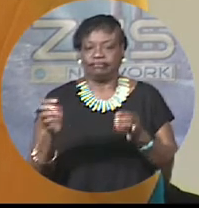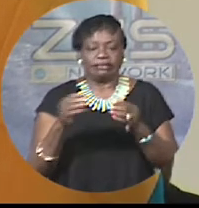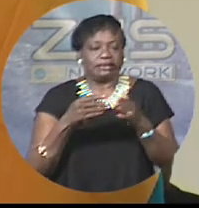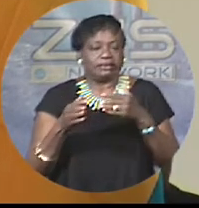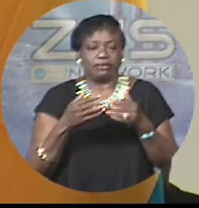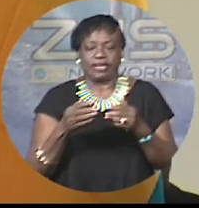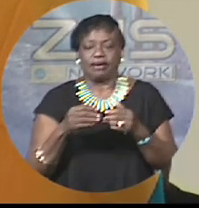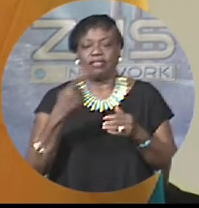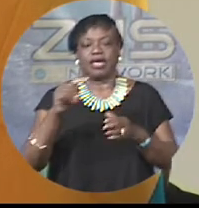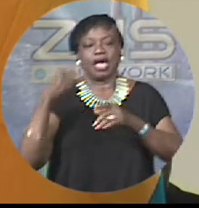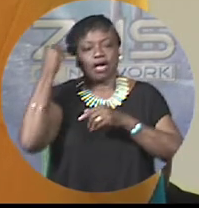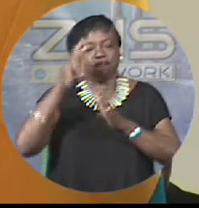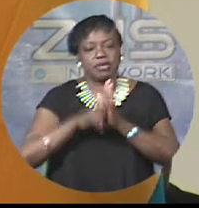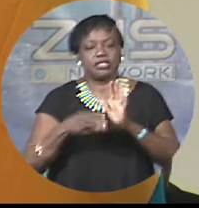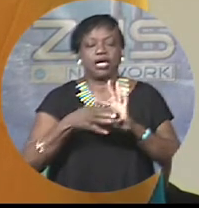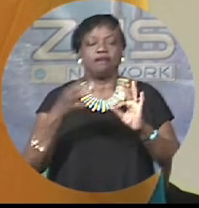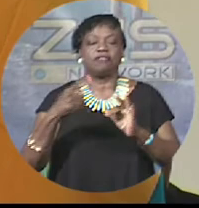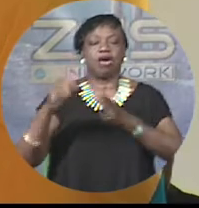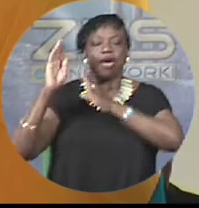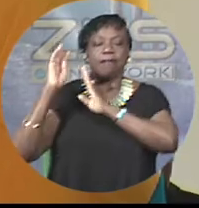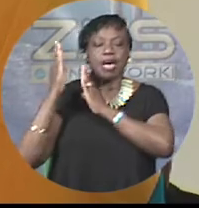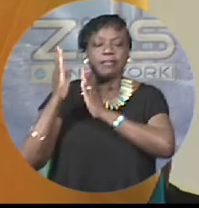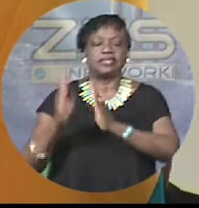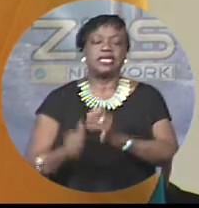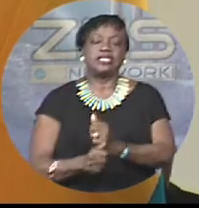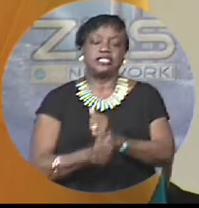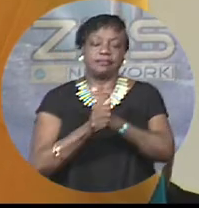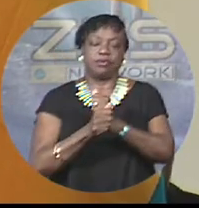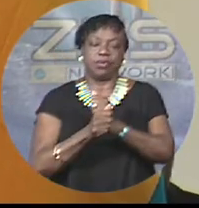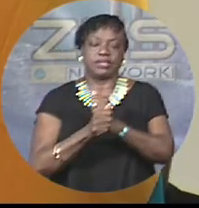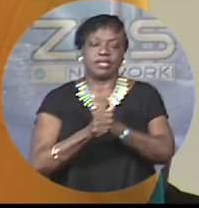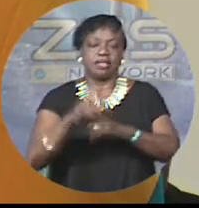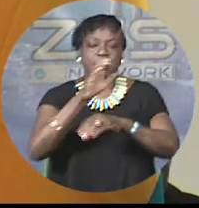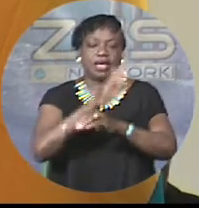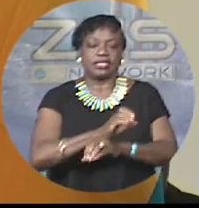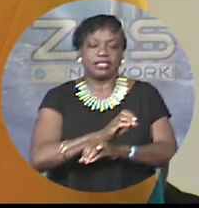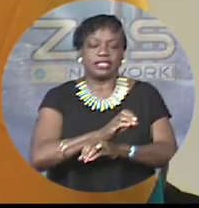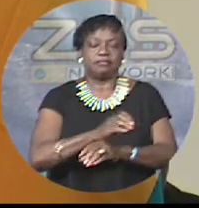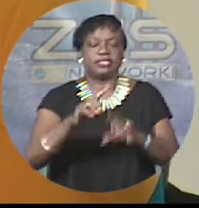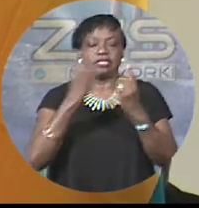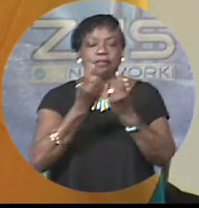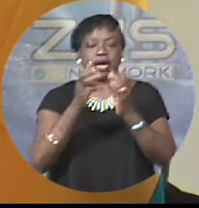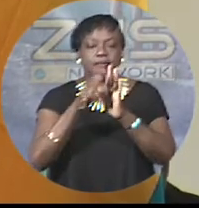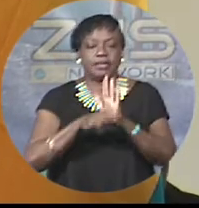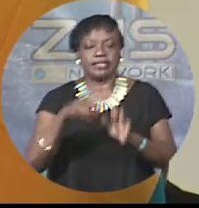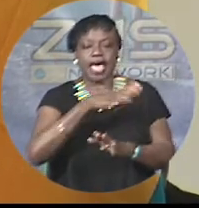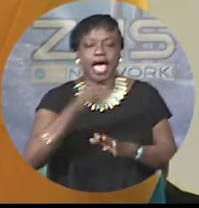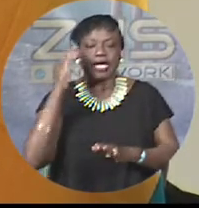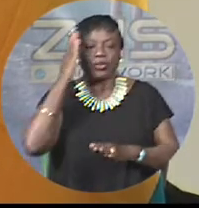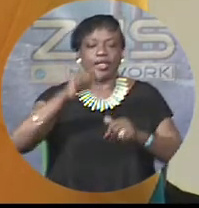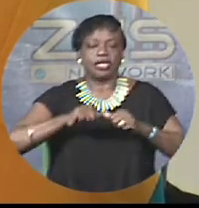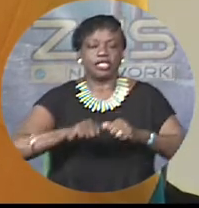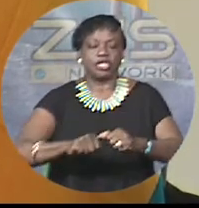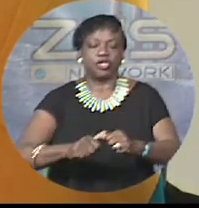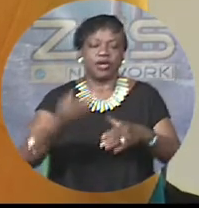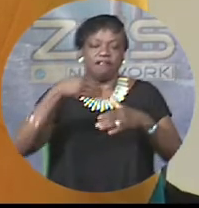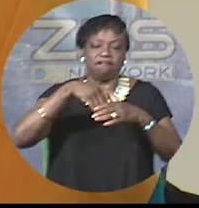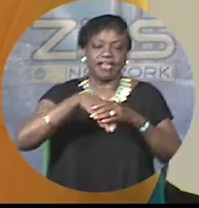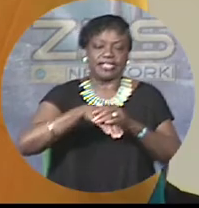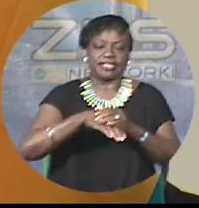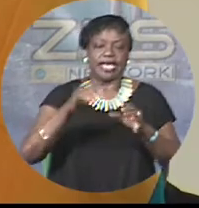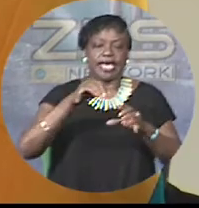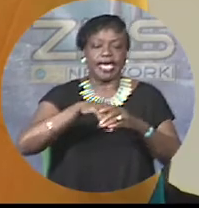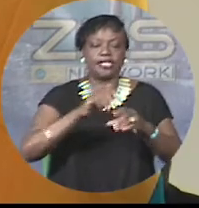of the Bahamas fully supports the modernization of the Customs Department and will continue to invest in